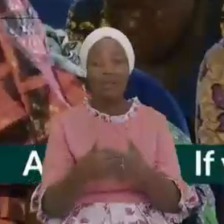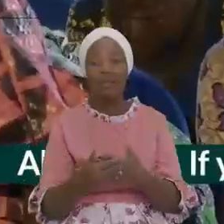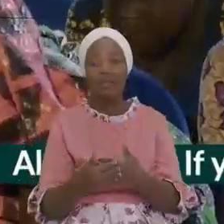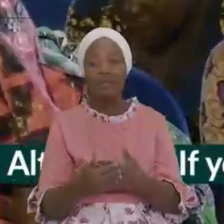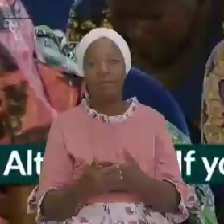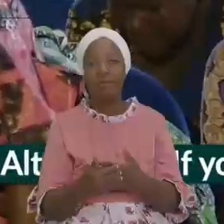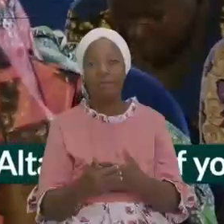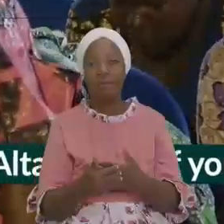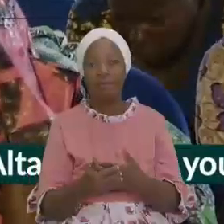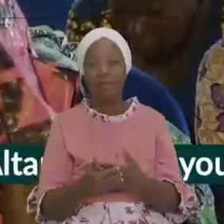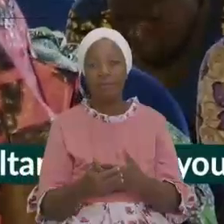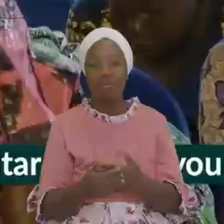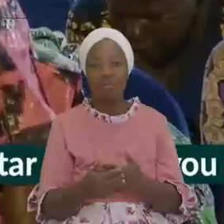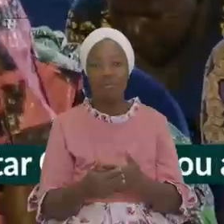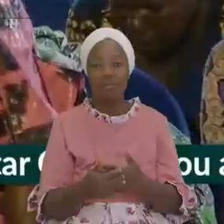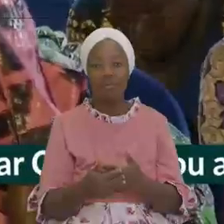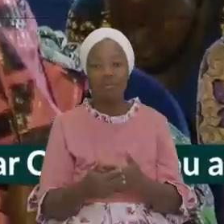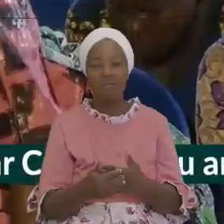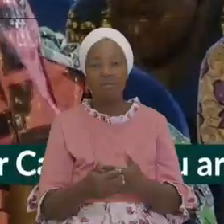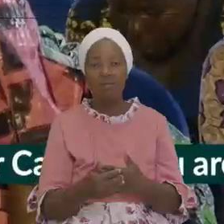you go to the far back.